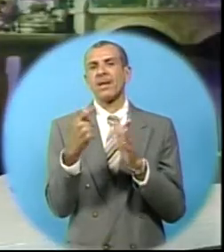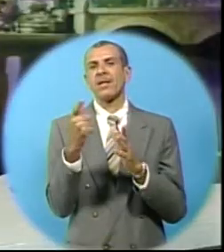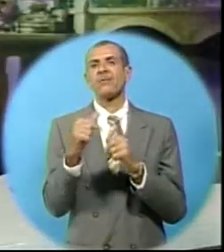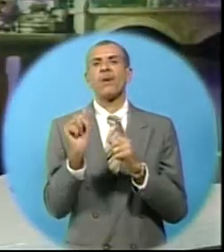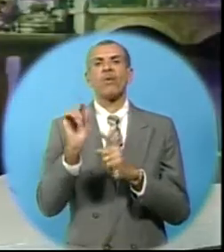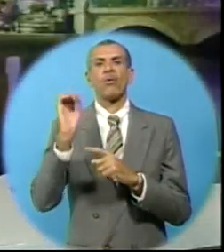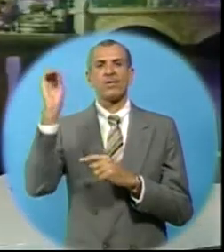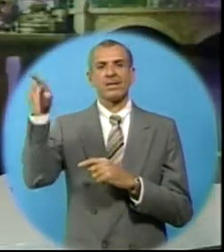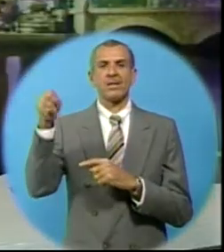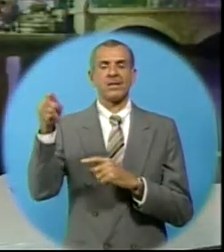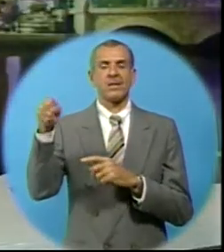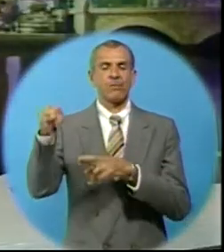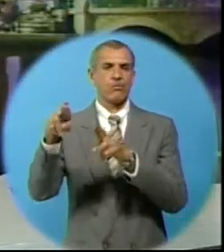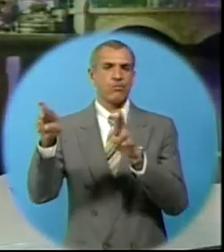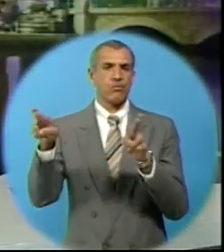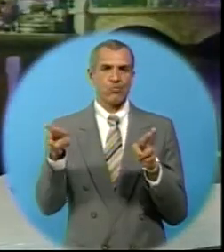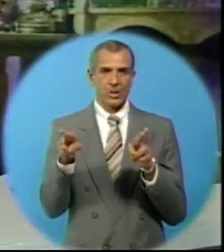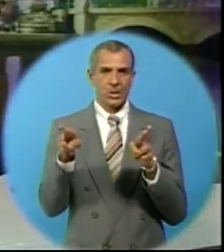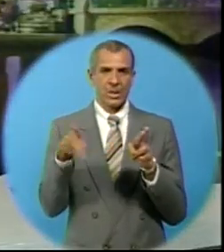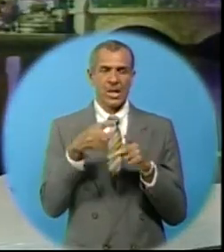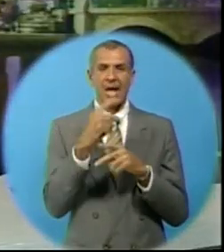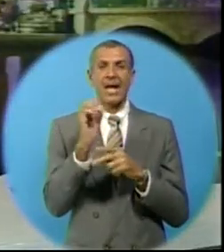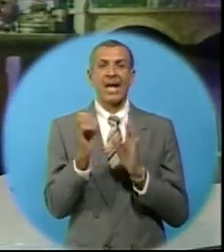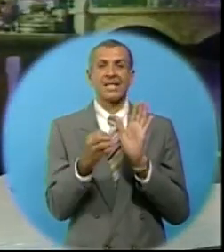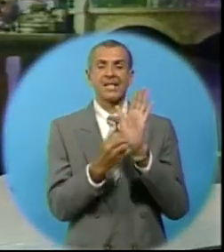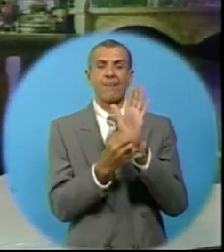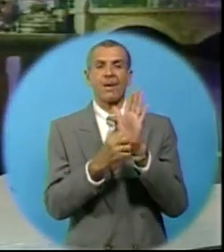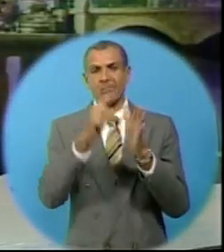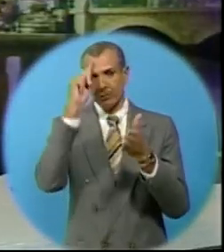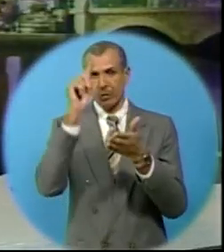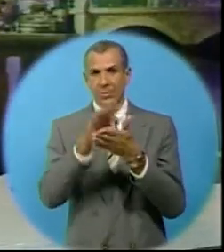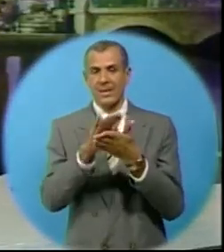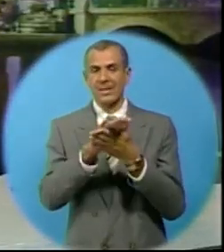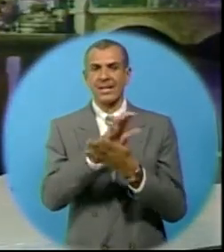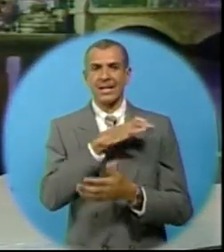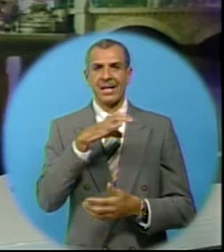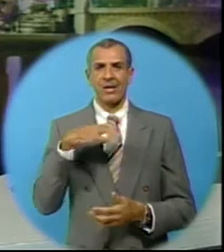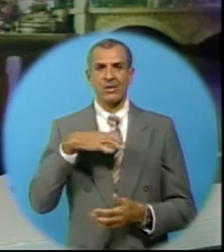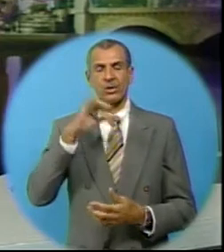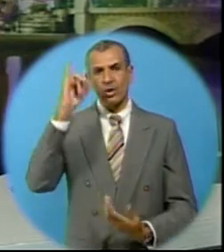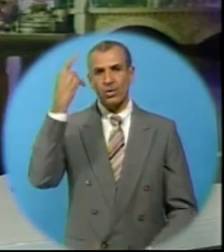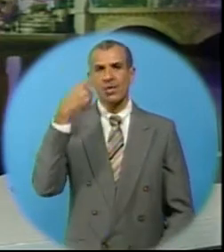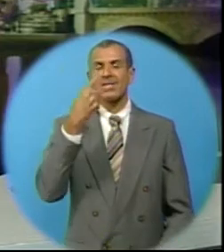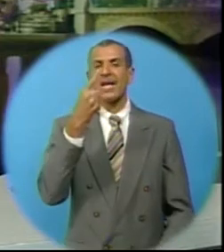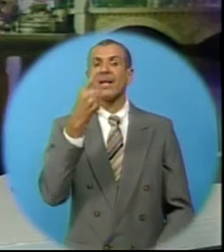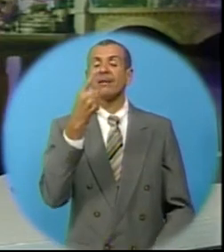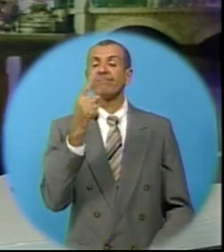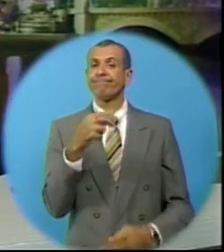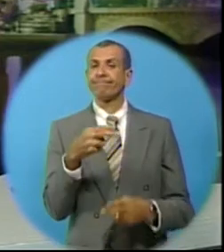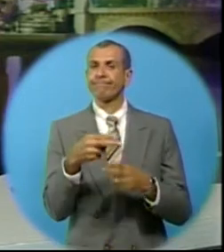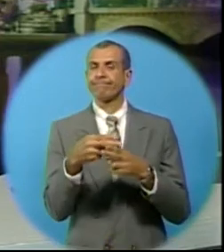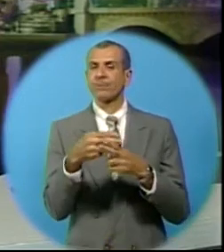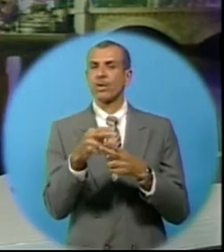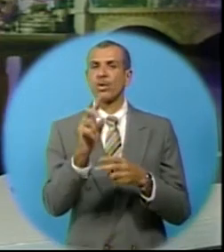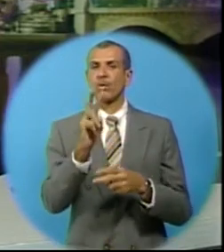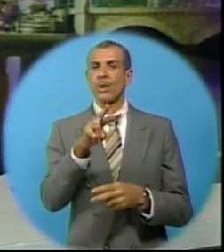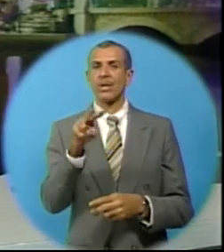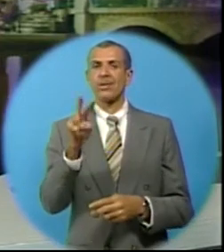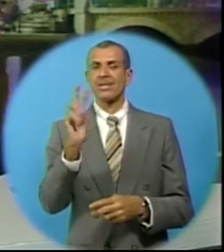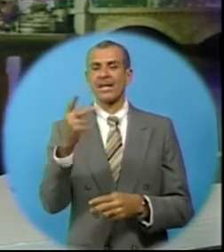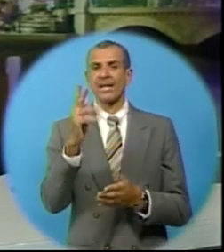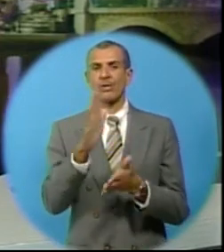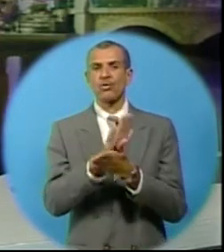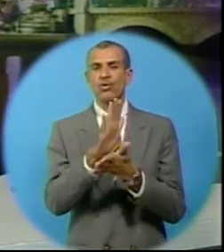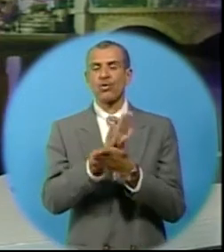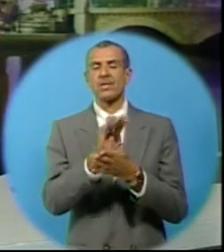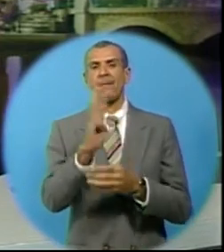come from outside of the region. As an example of confidence in the council, Mr. Jones says eventually all 22 secondary